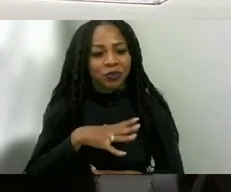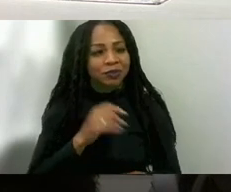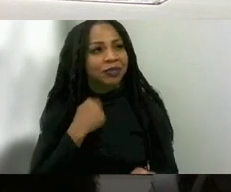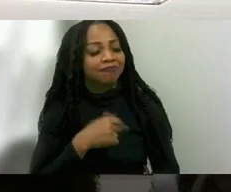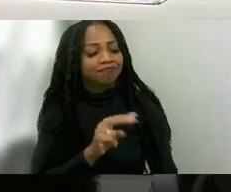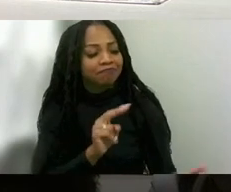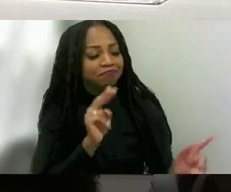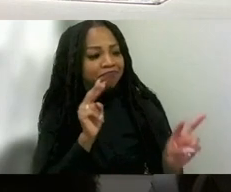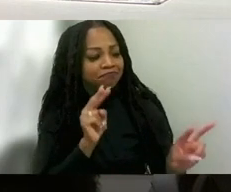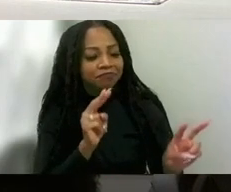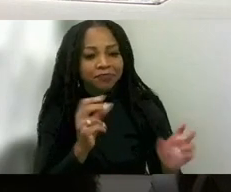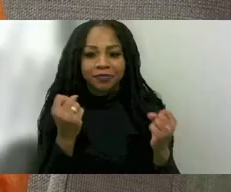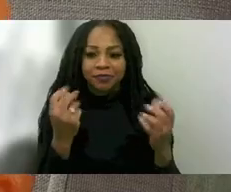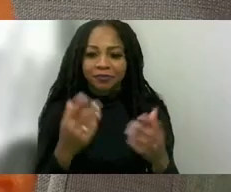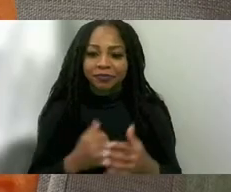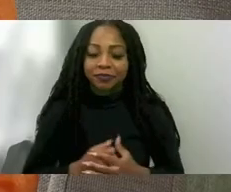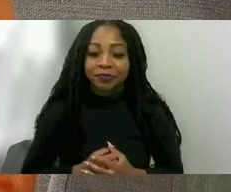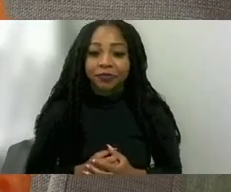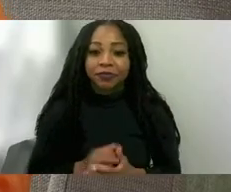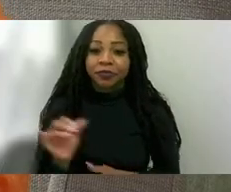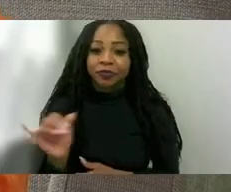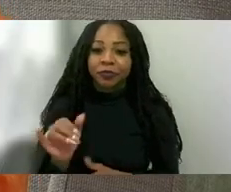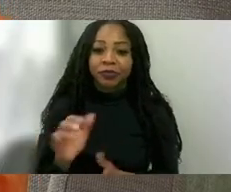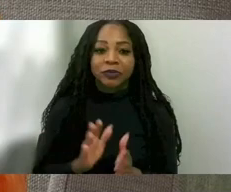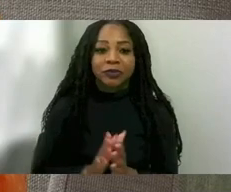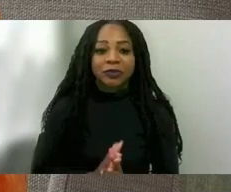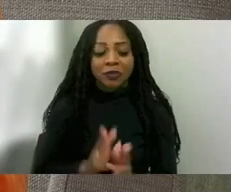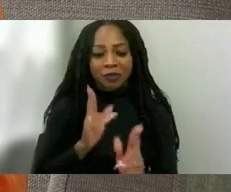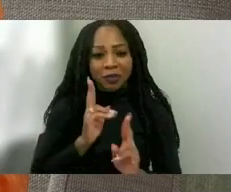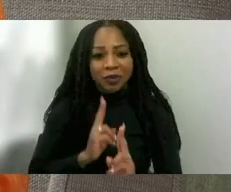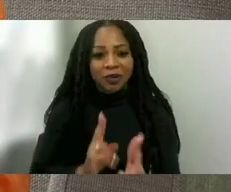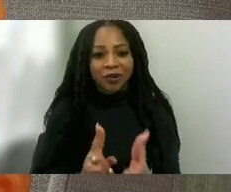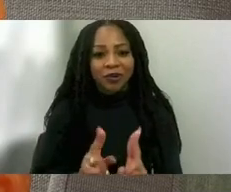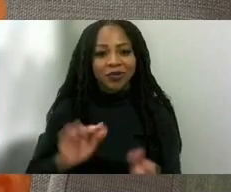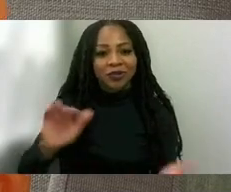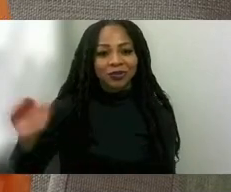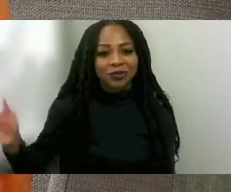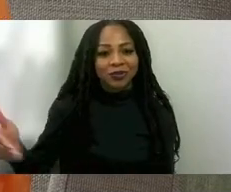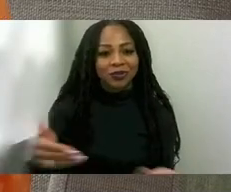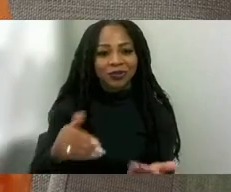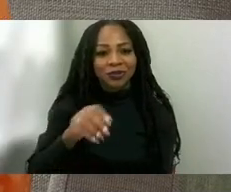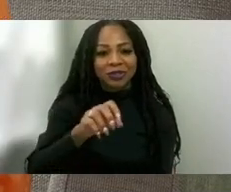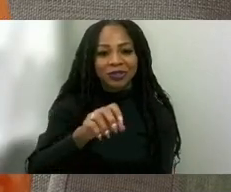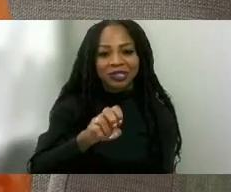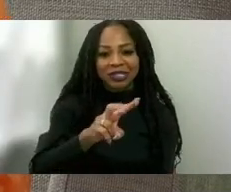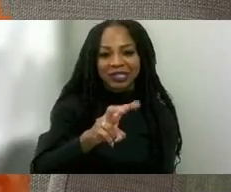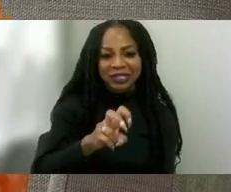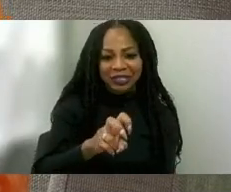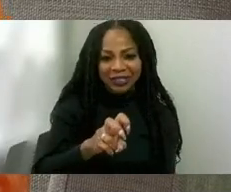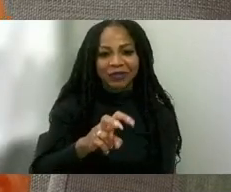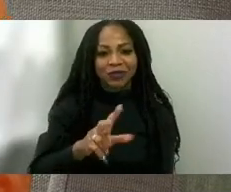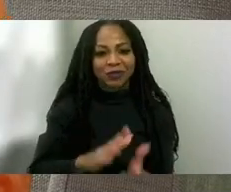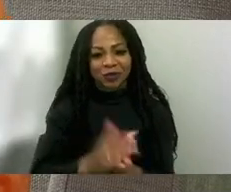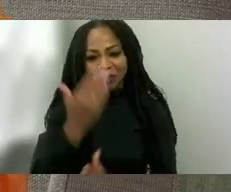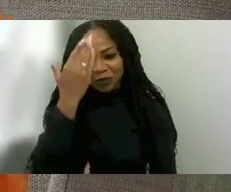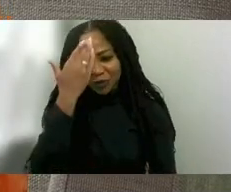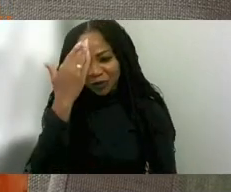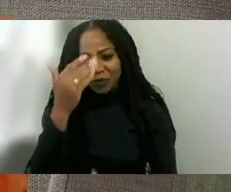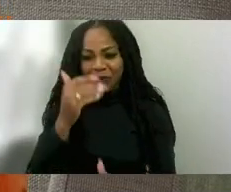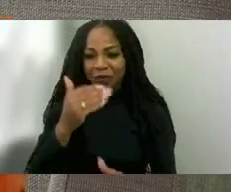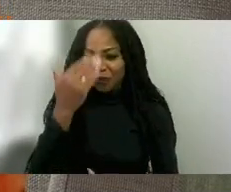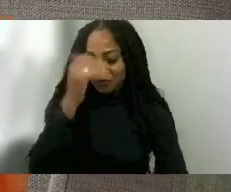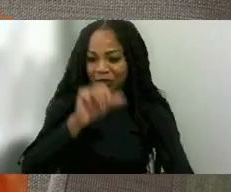much. And I also have the honor of introducing Eve so that we all know each other and know where we come from. I think that's